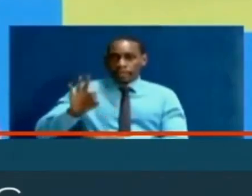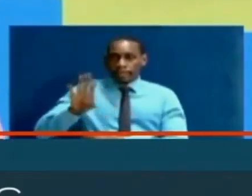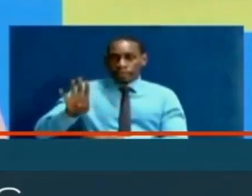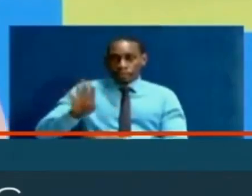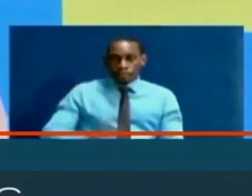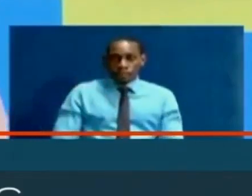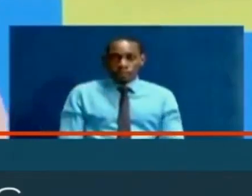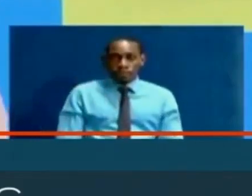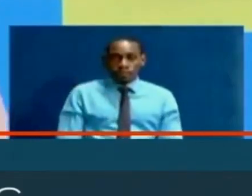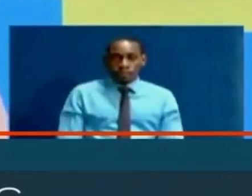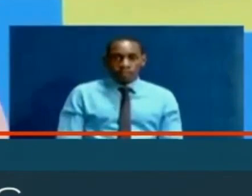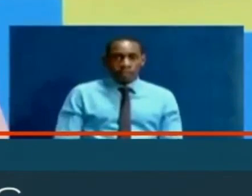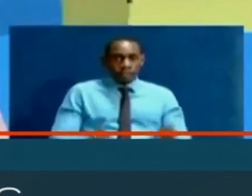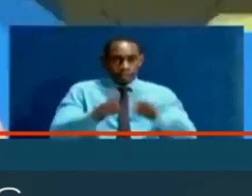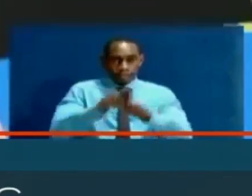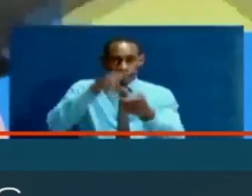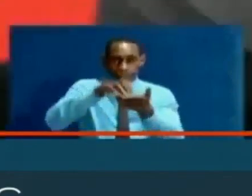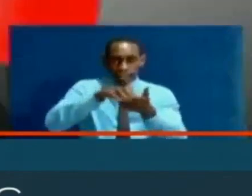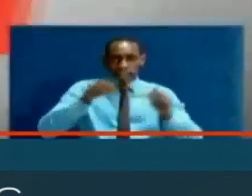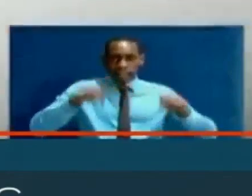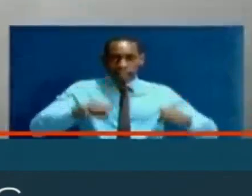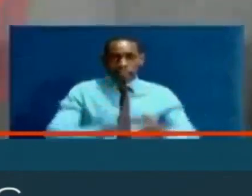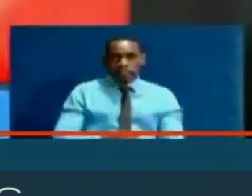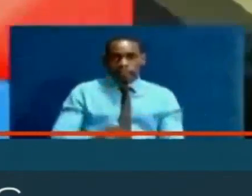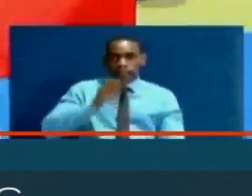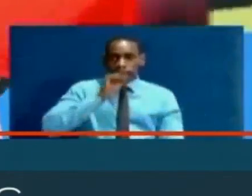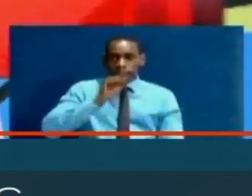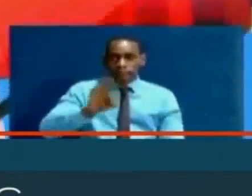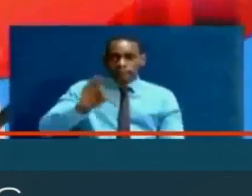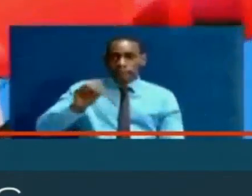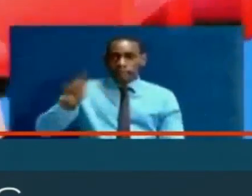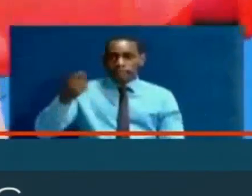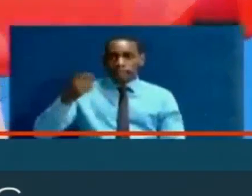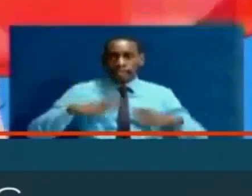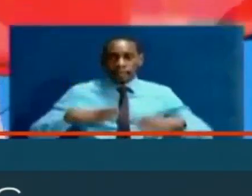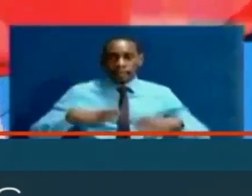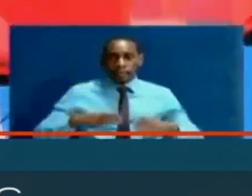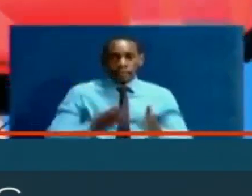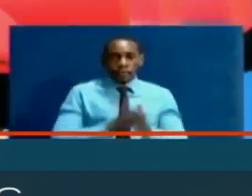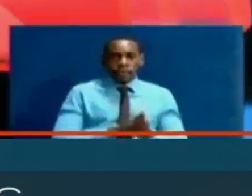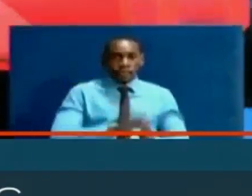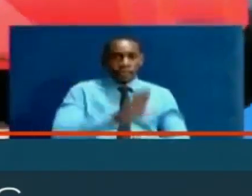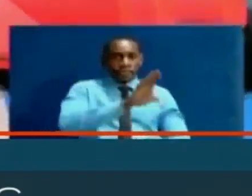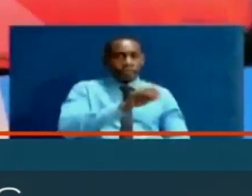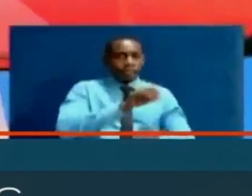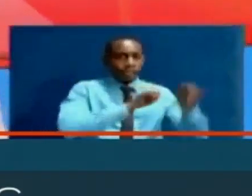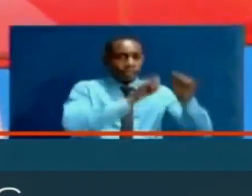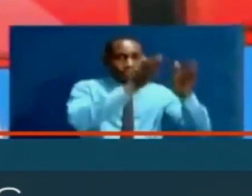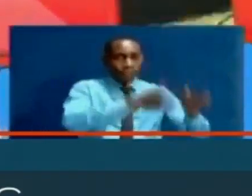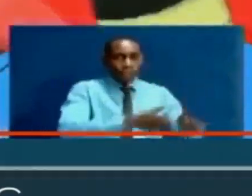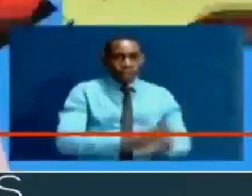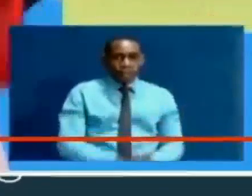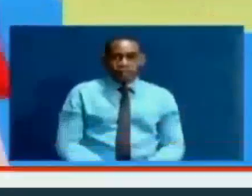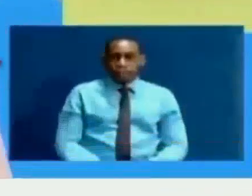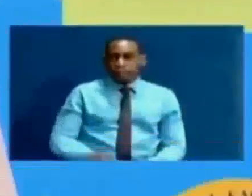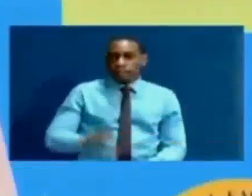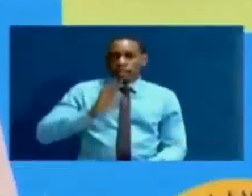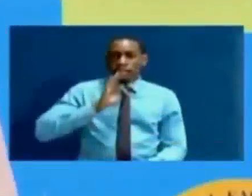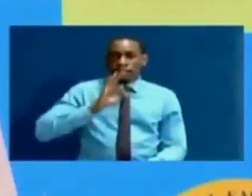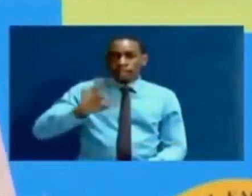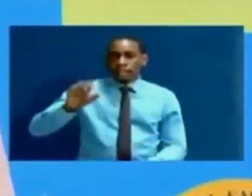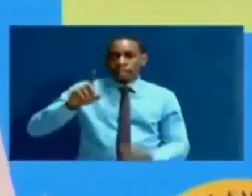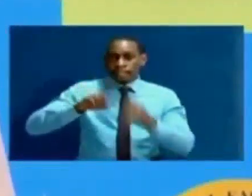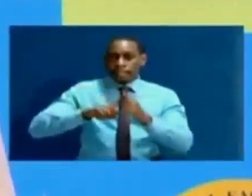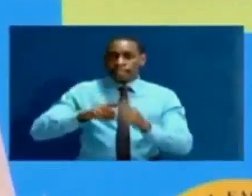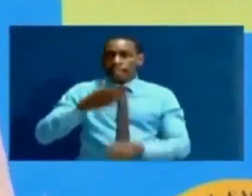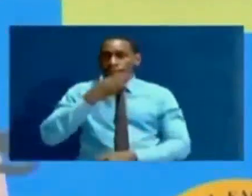29,334. From our cases today, 530 are Kenyans, whereas 50 are foreigners.